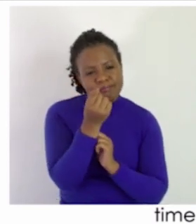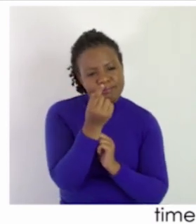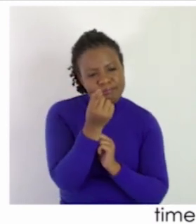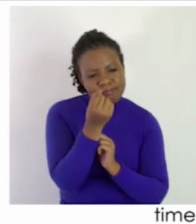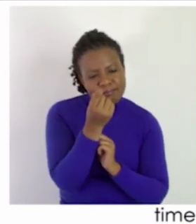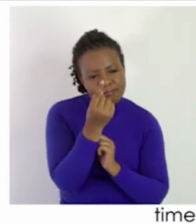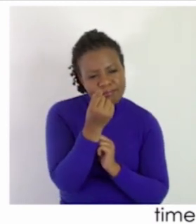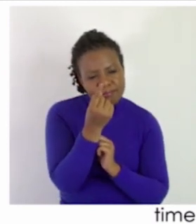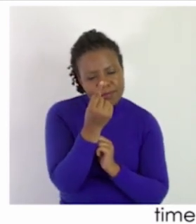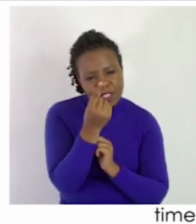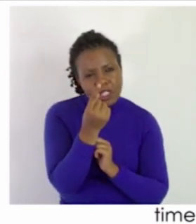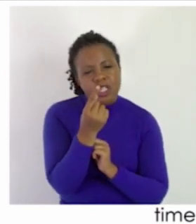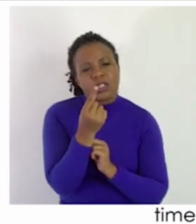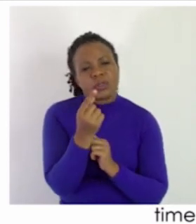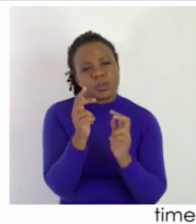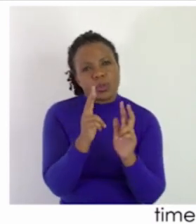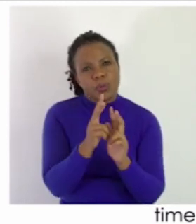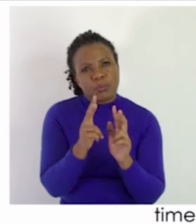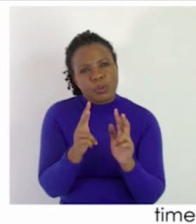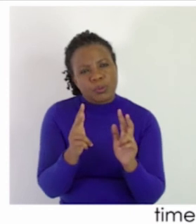about 3 or 4?